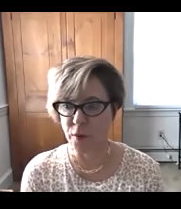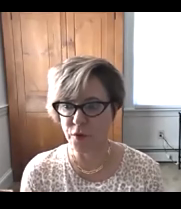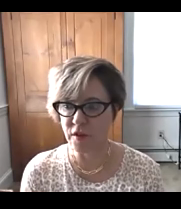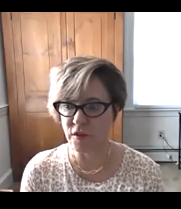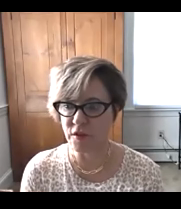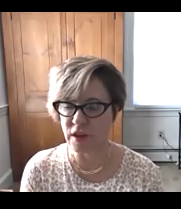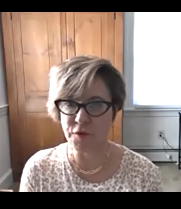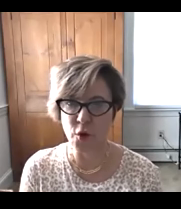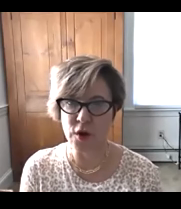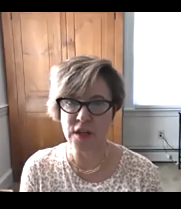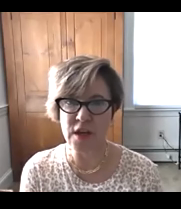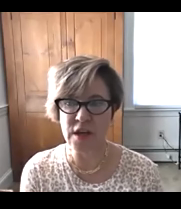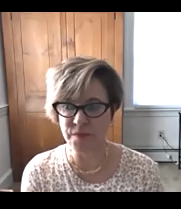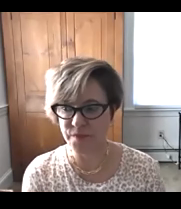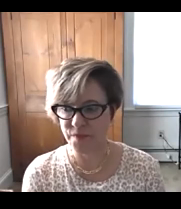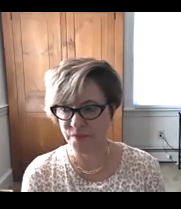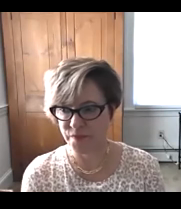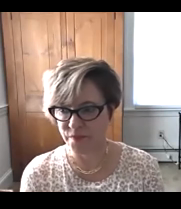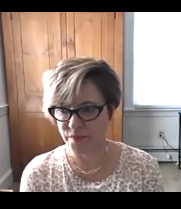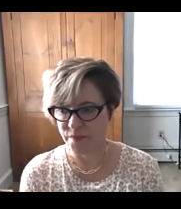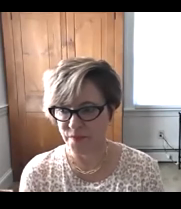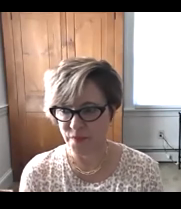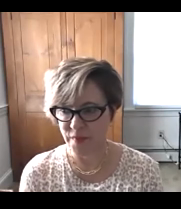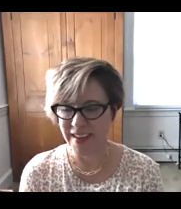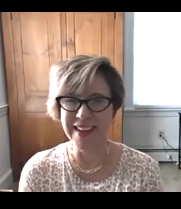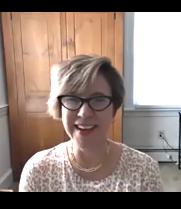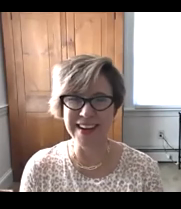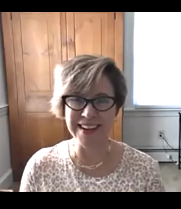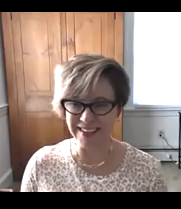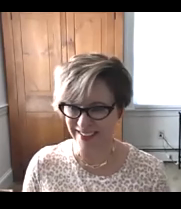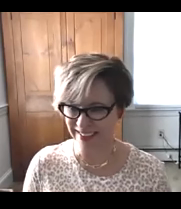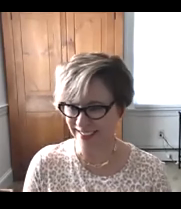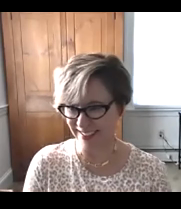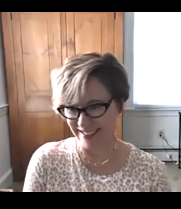So how are things in sunny Florida, Don? Absolutely beautiful today.